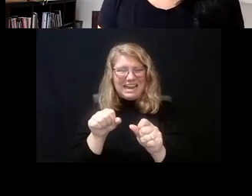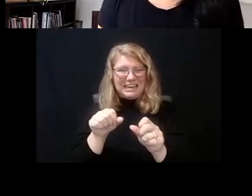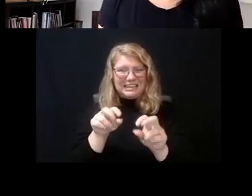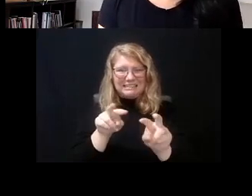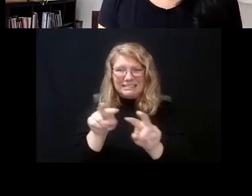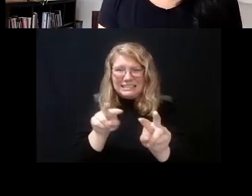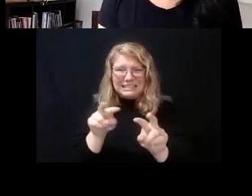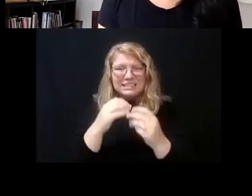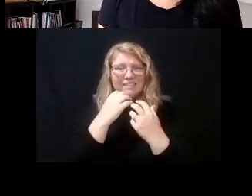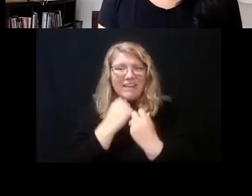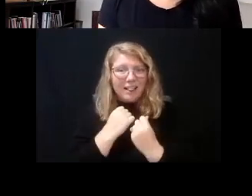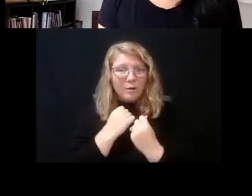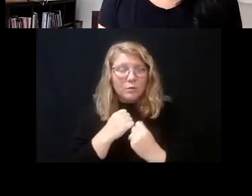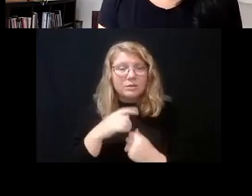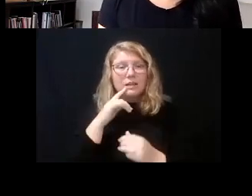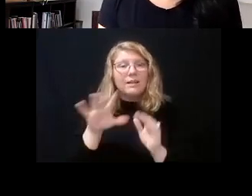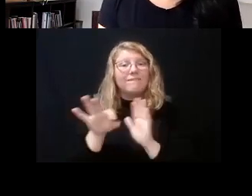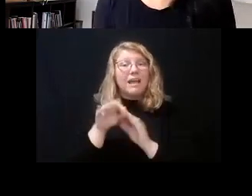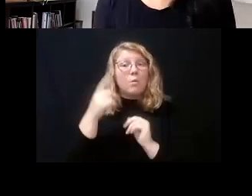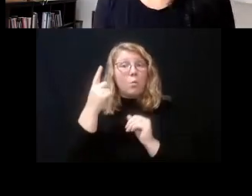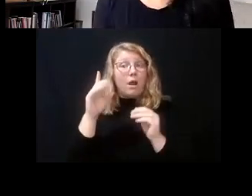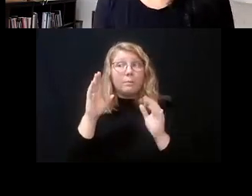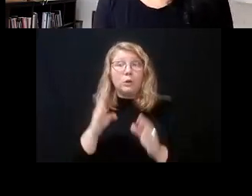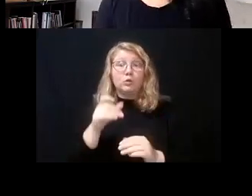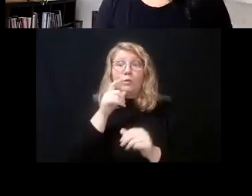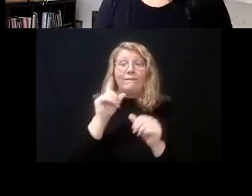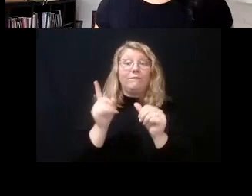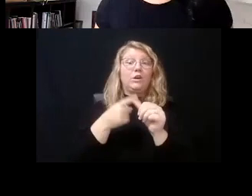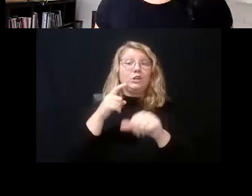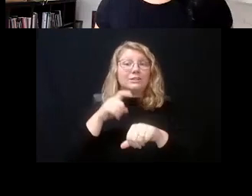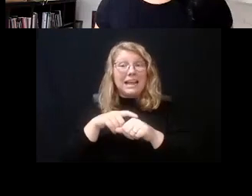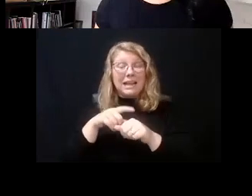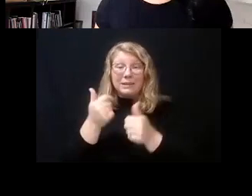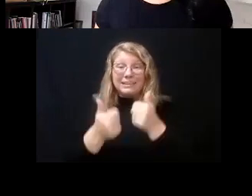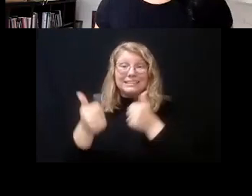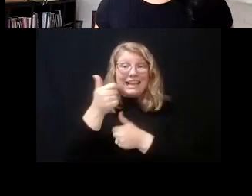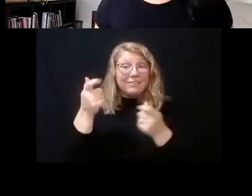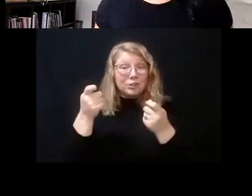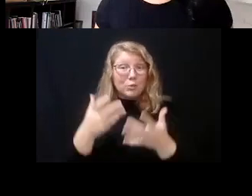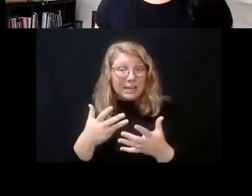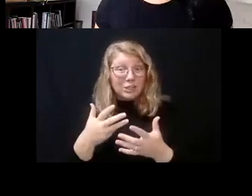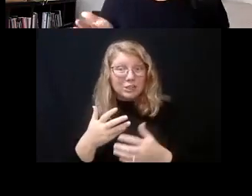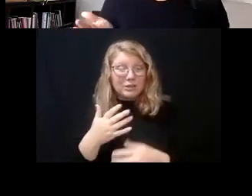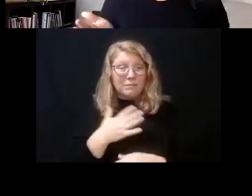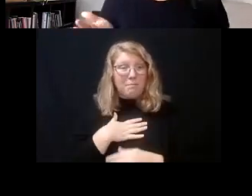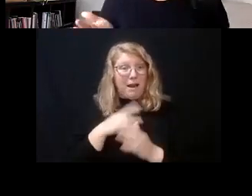as somebody who is a first-time executive director at API Chaya, that in my role in leadership, I was looking at, you know,